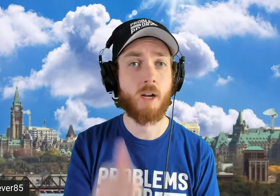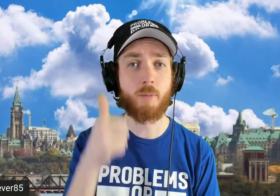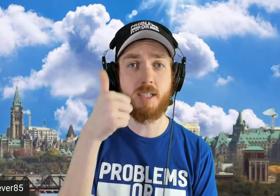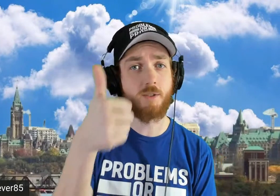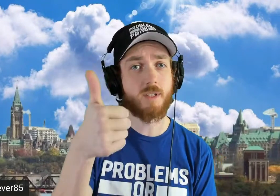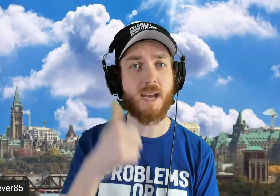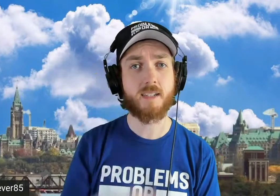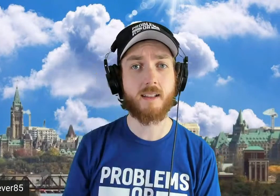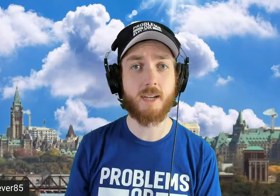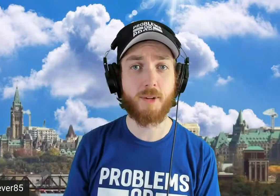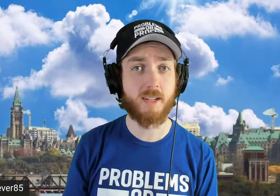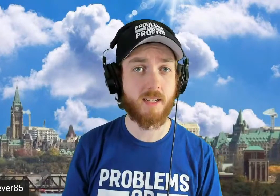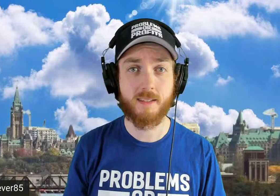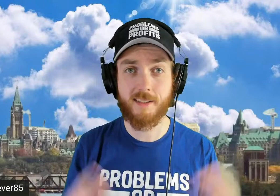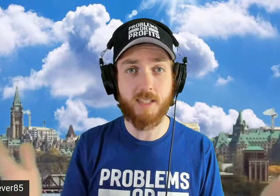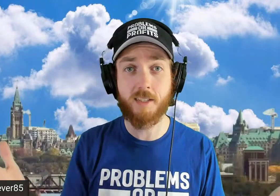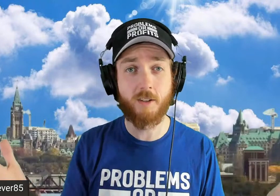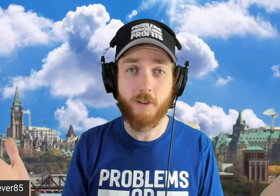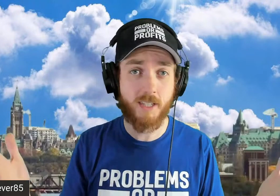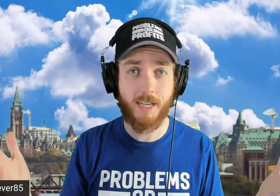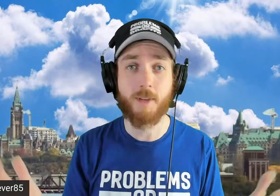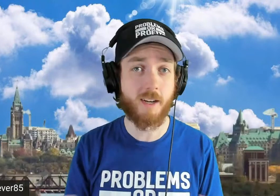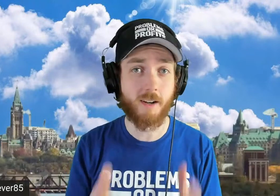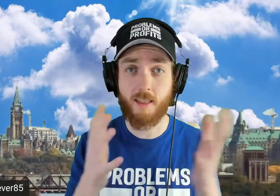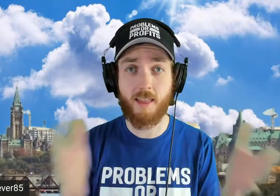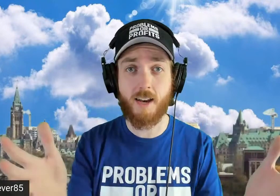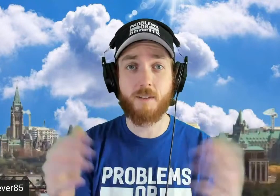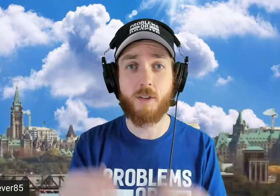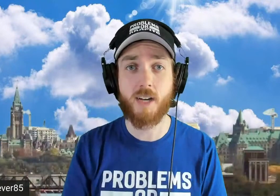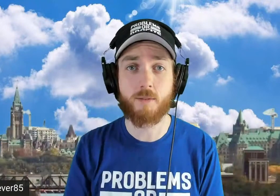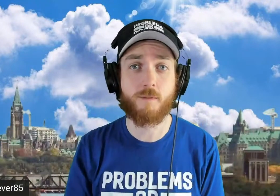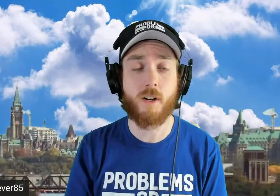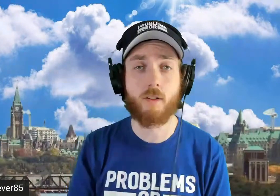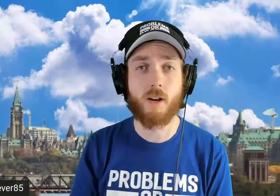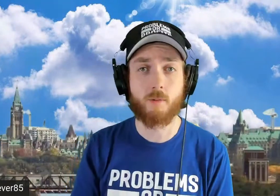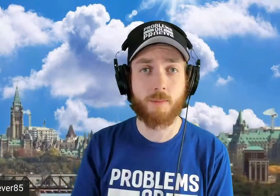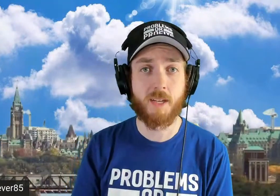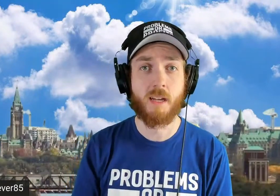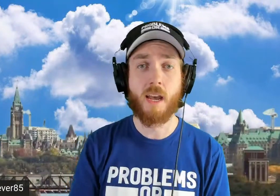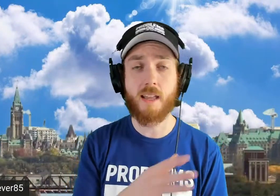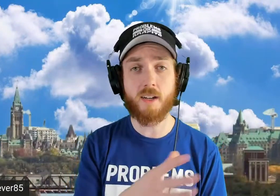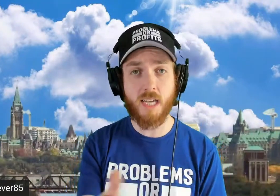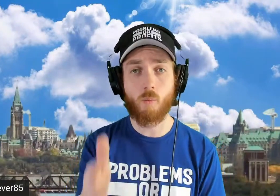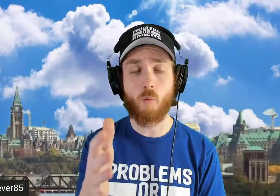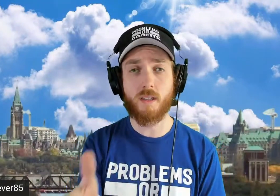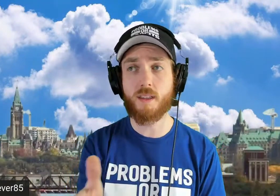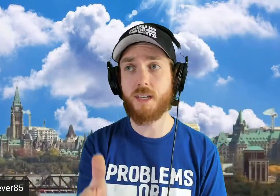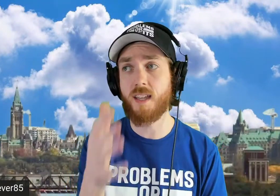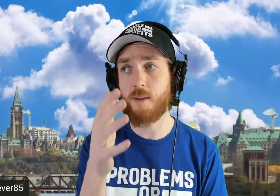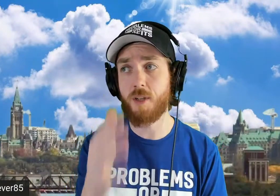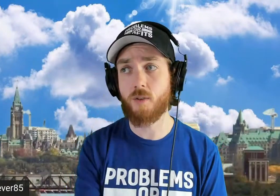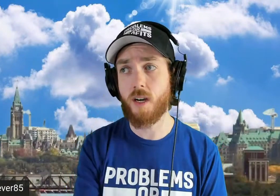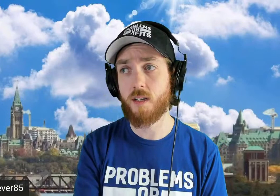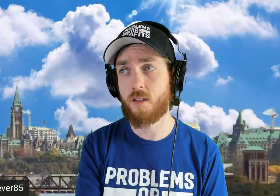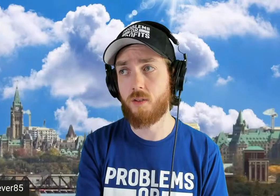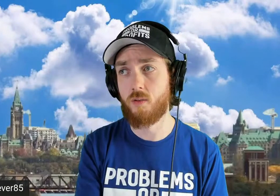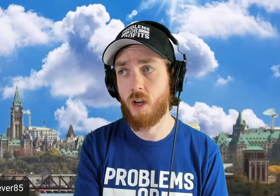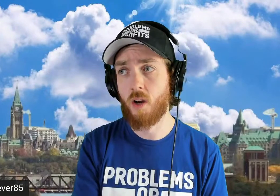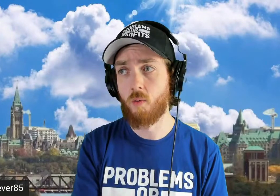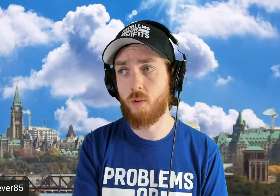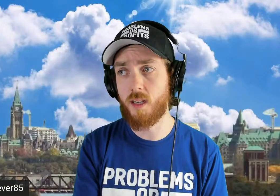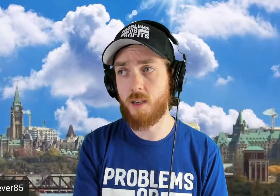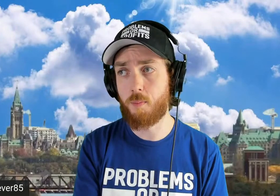up there. Please do smash the like button. If this is your first time here, love it if you guys would follow along with me. And understand, one of the things that I've been trying